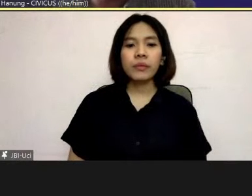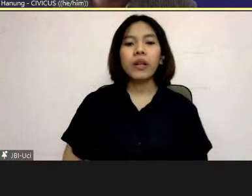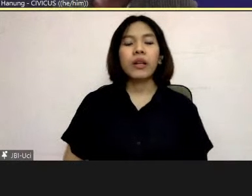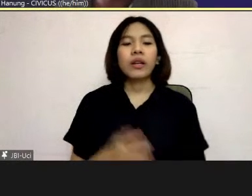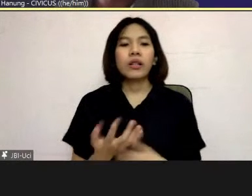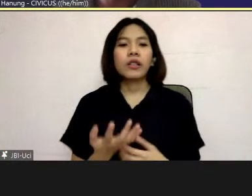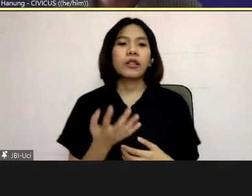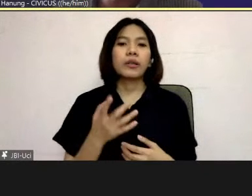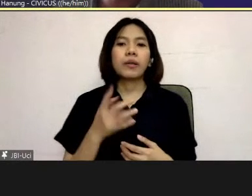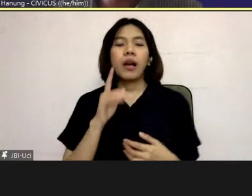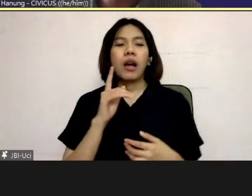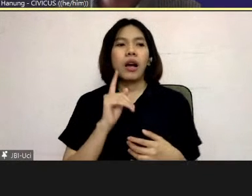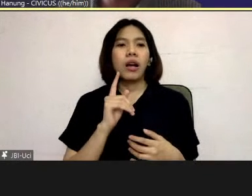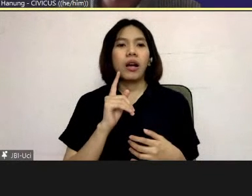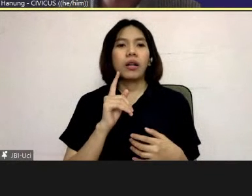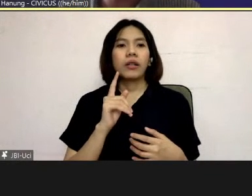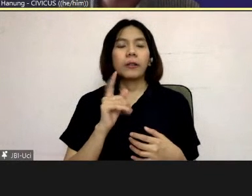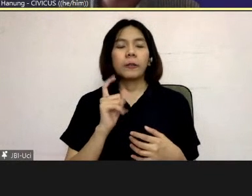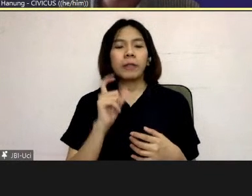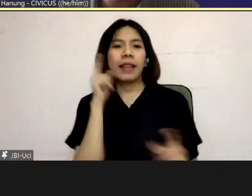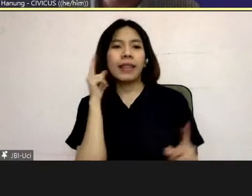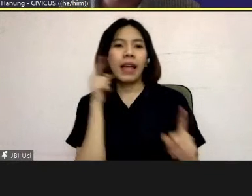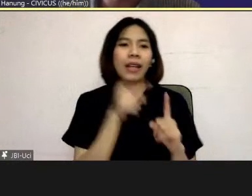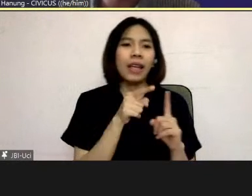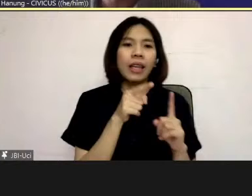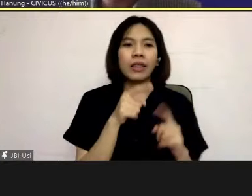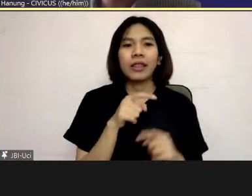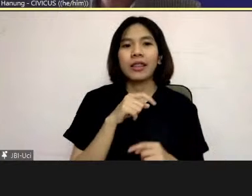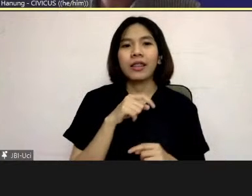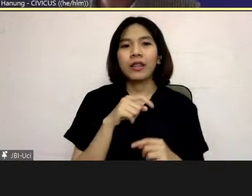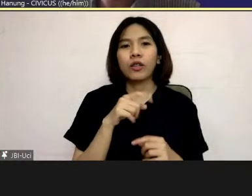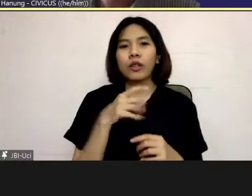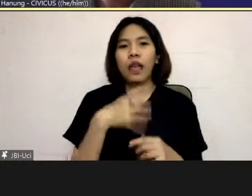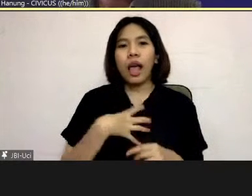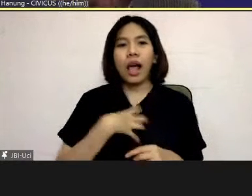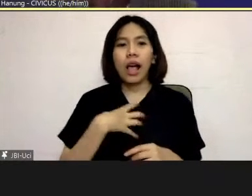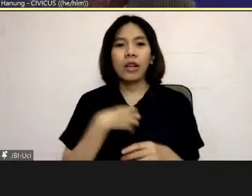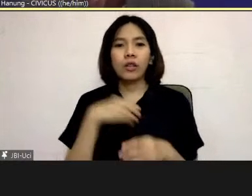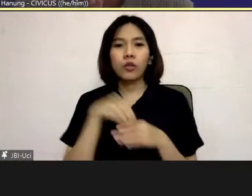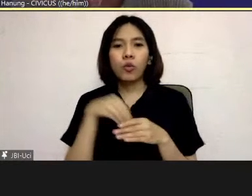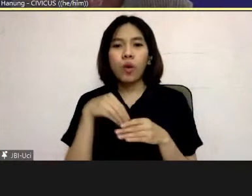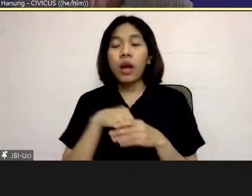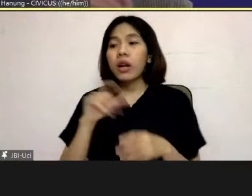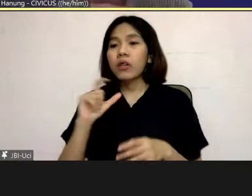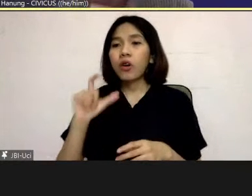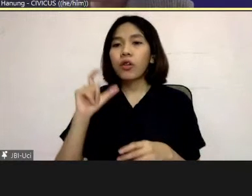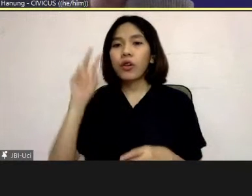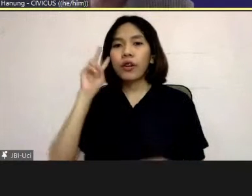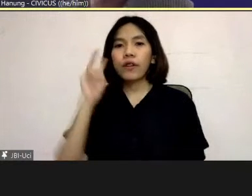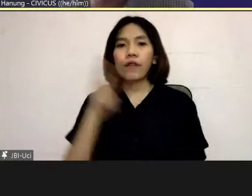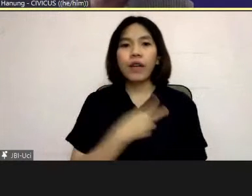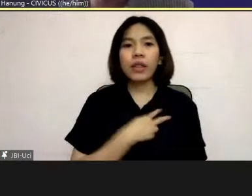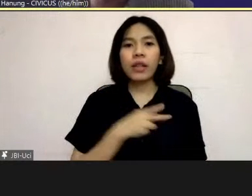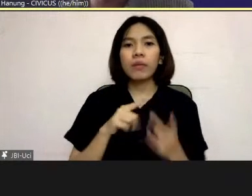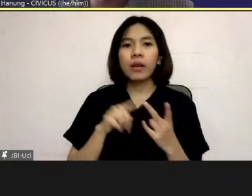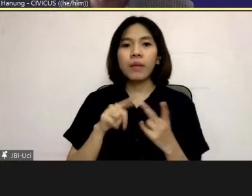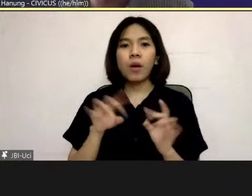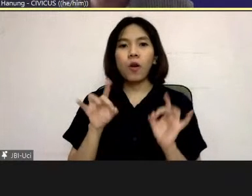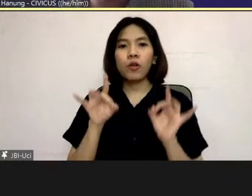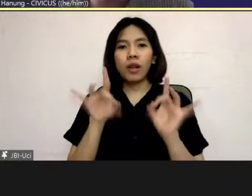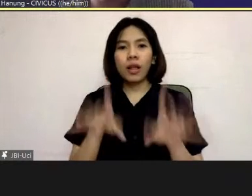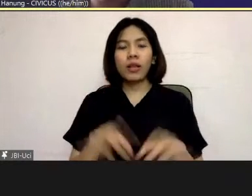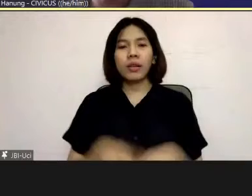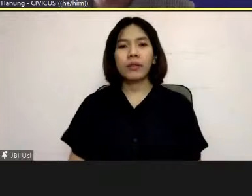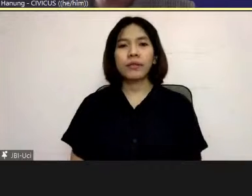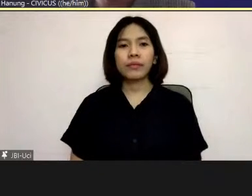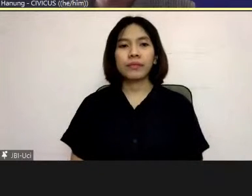documented by media in Vietnam and Australia. On harassment and intimidation of